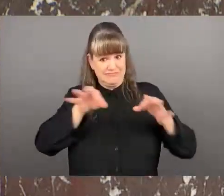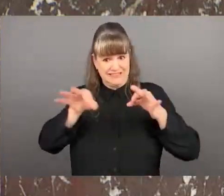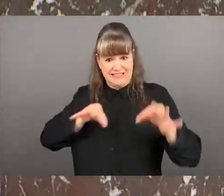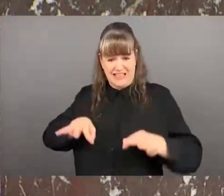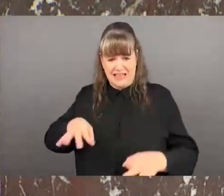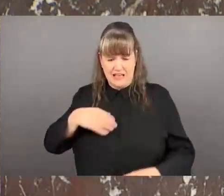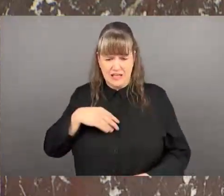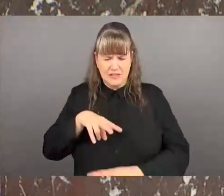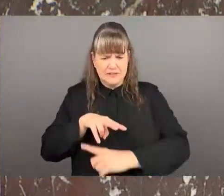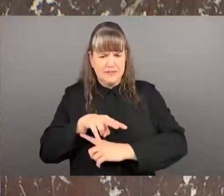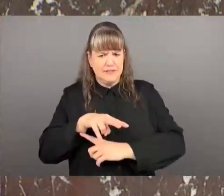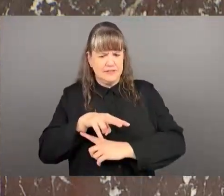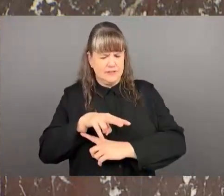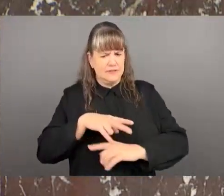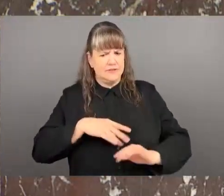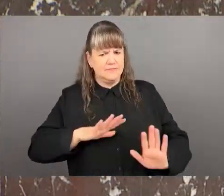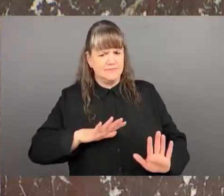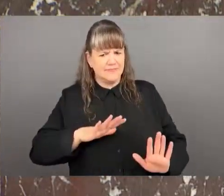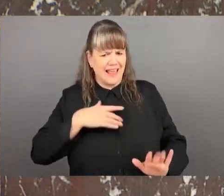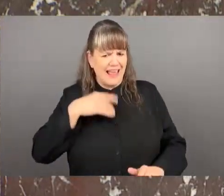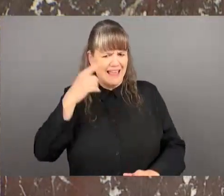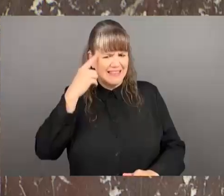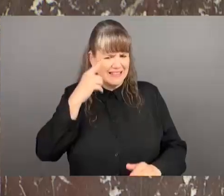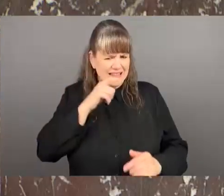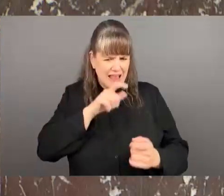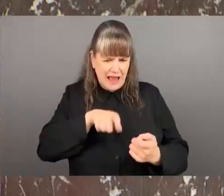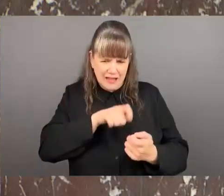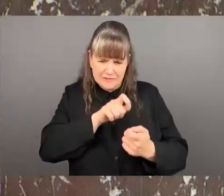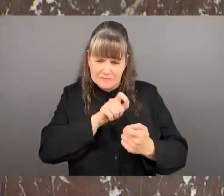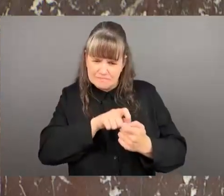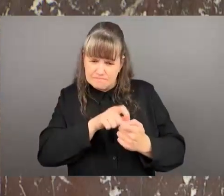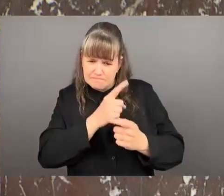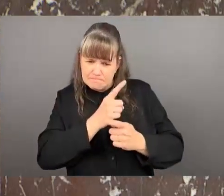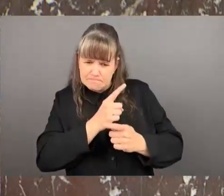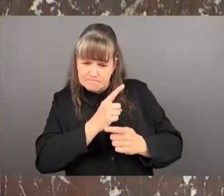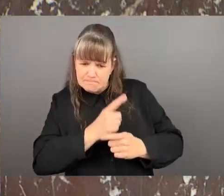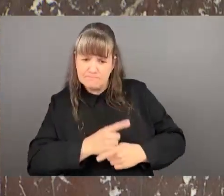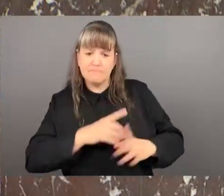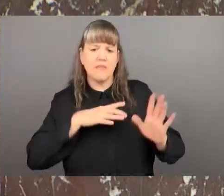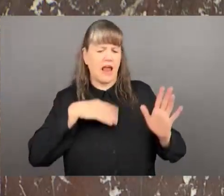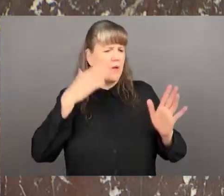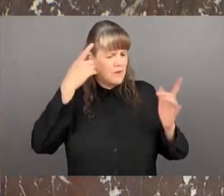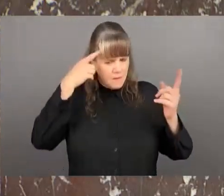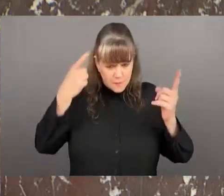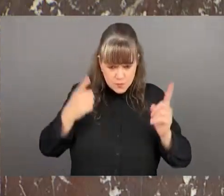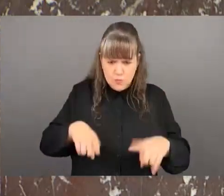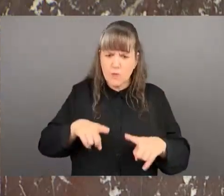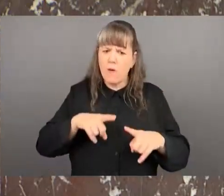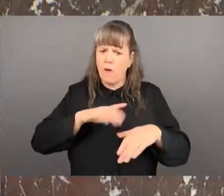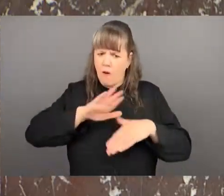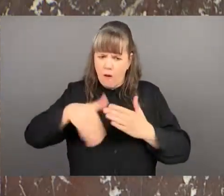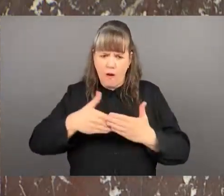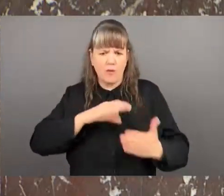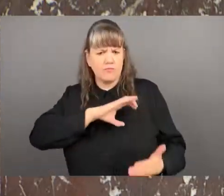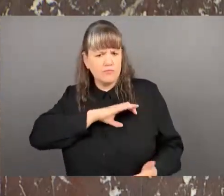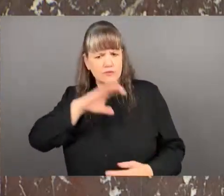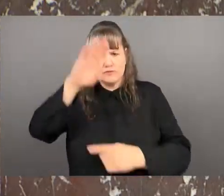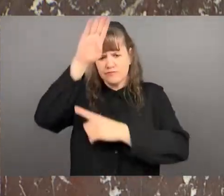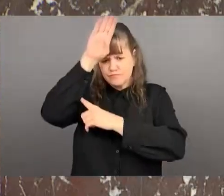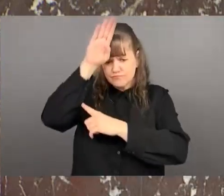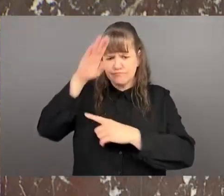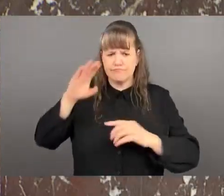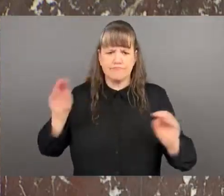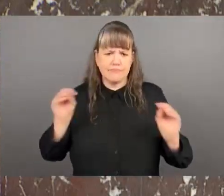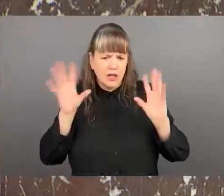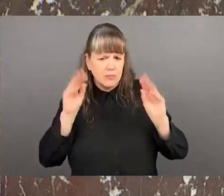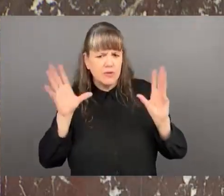in this House would agree that we want to make sure that all first responders are protected and that our communities are safe. I don't think that's a partisan issue.